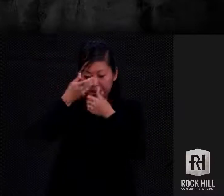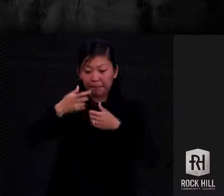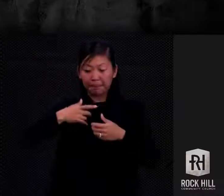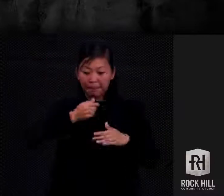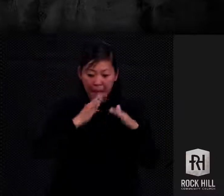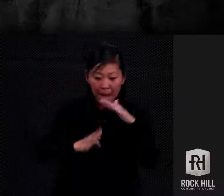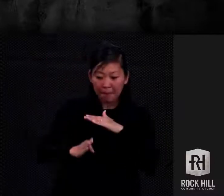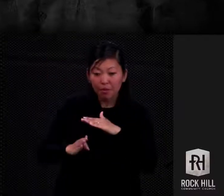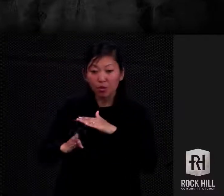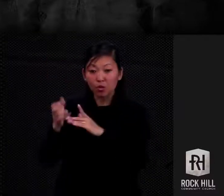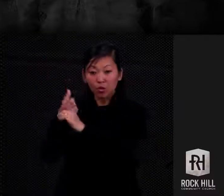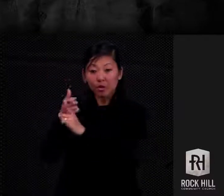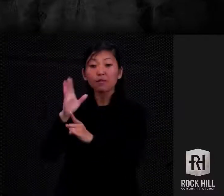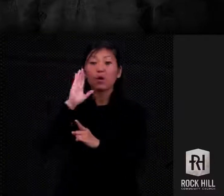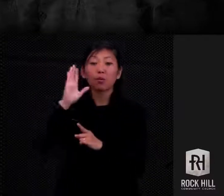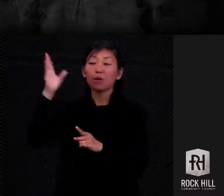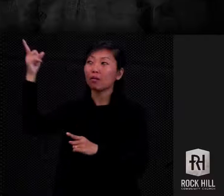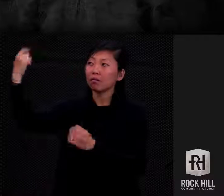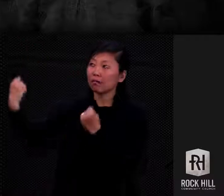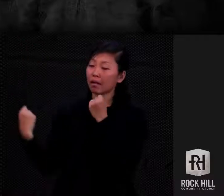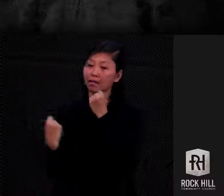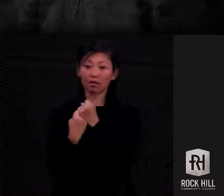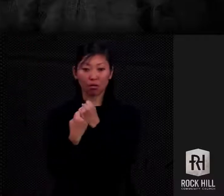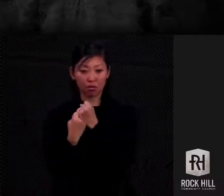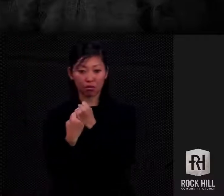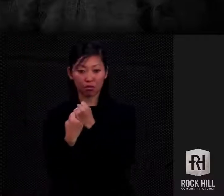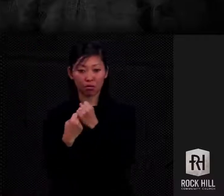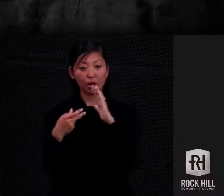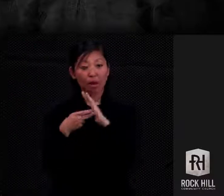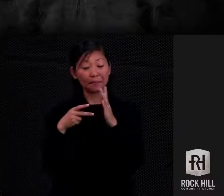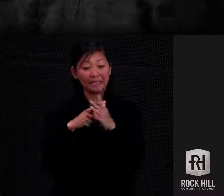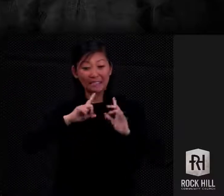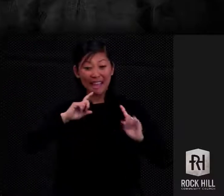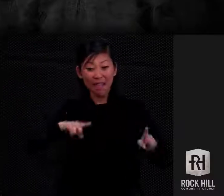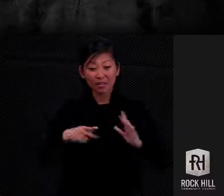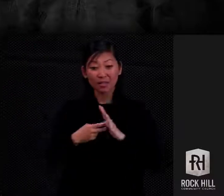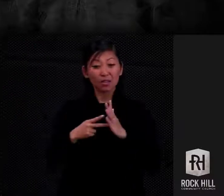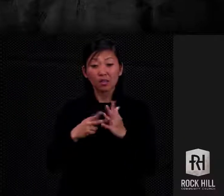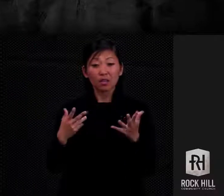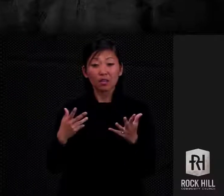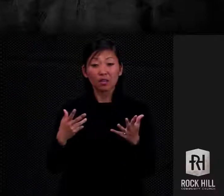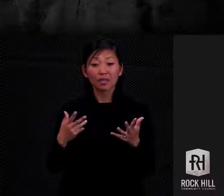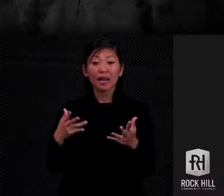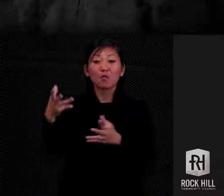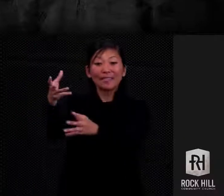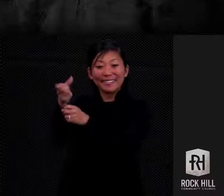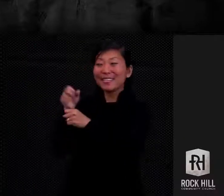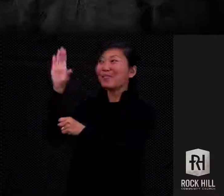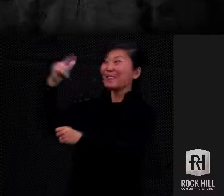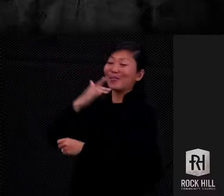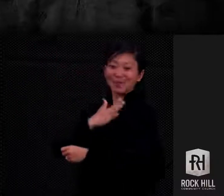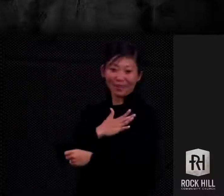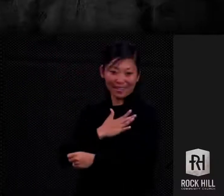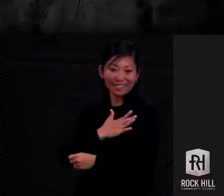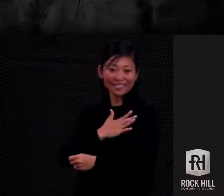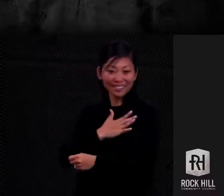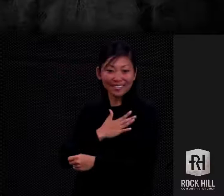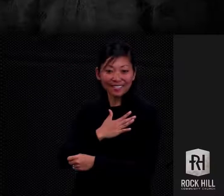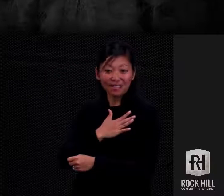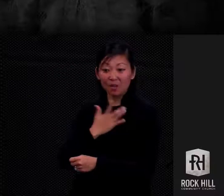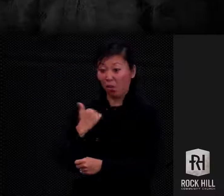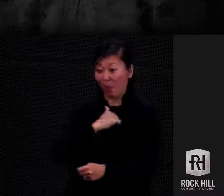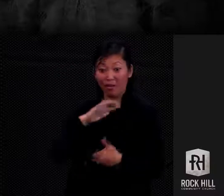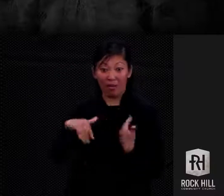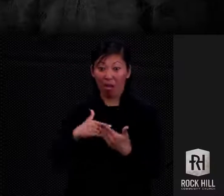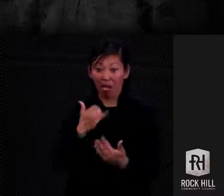and he will exalt you. The solution begins with receiving God's grace, with the reality that we have all